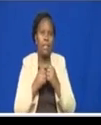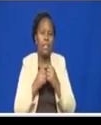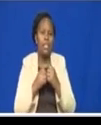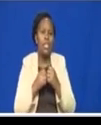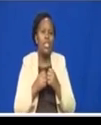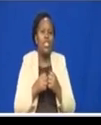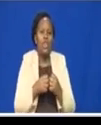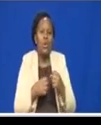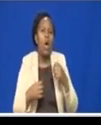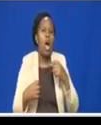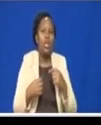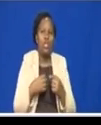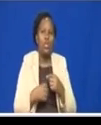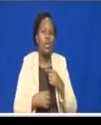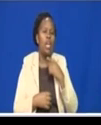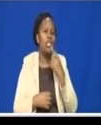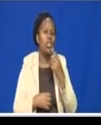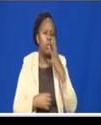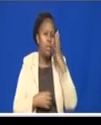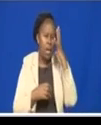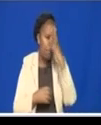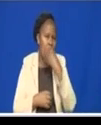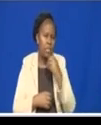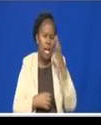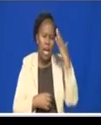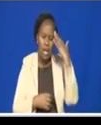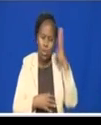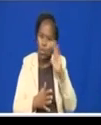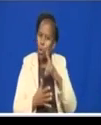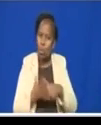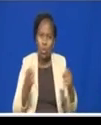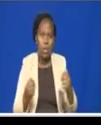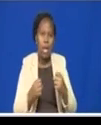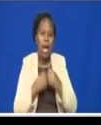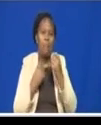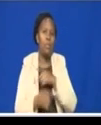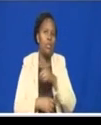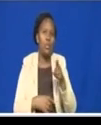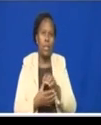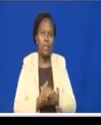shoulders and pulled an expressive face, I don't know what would happen to us.